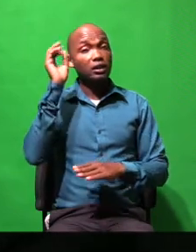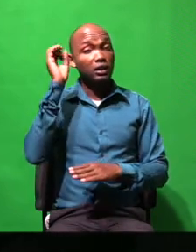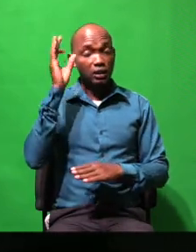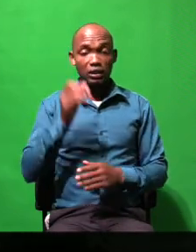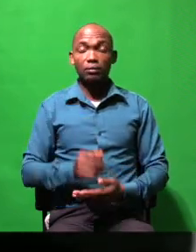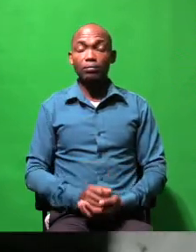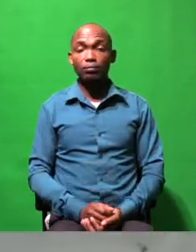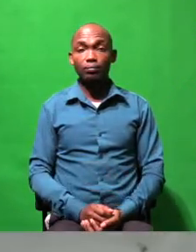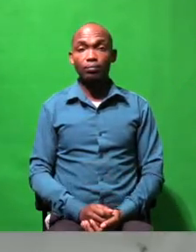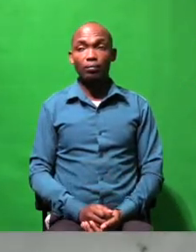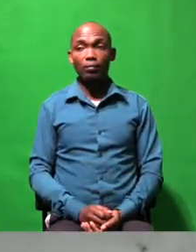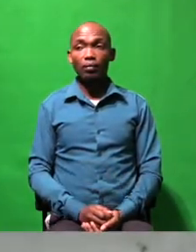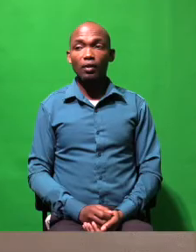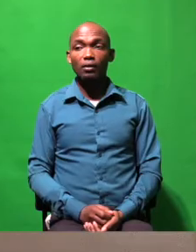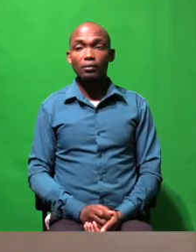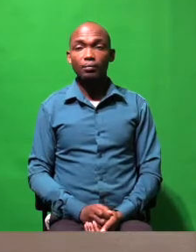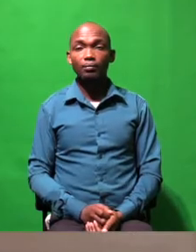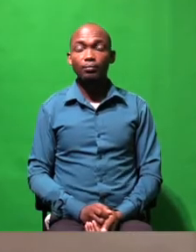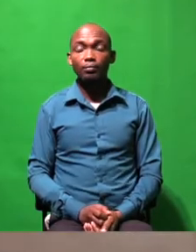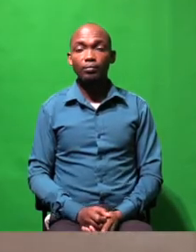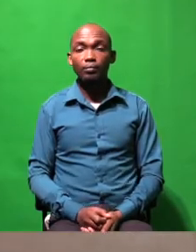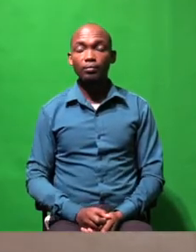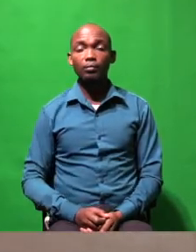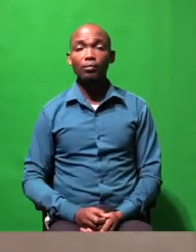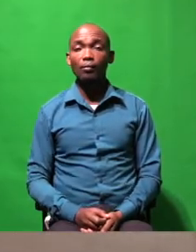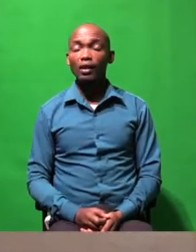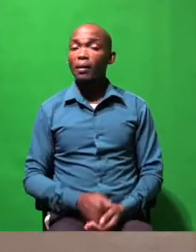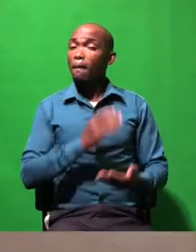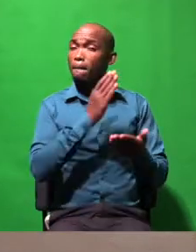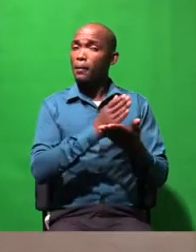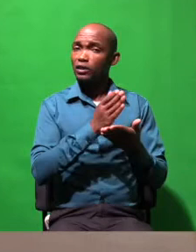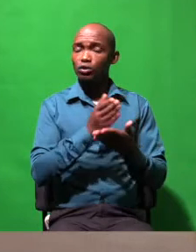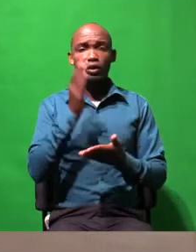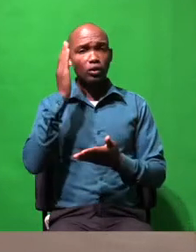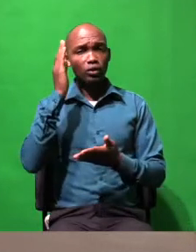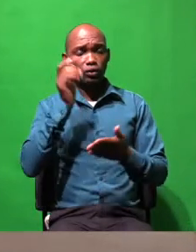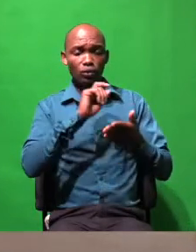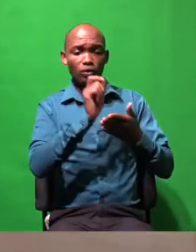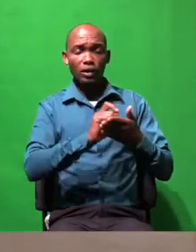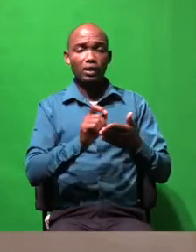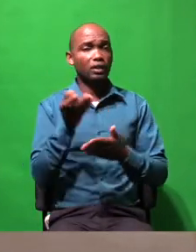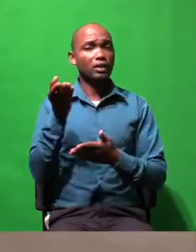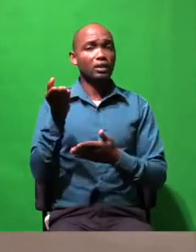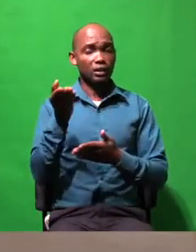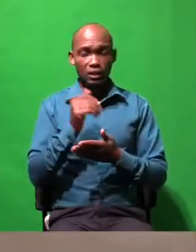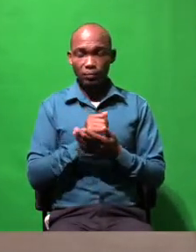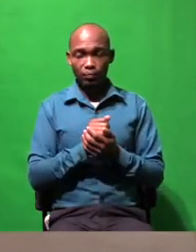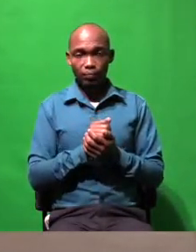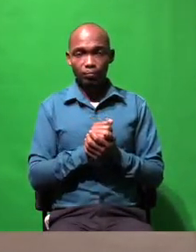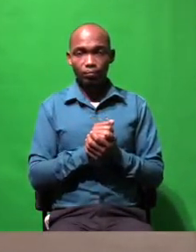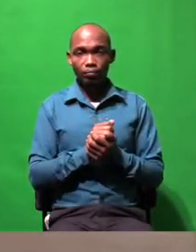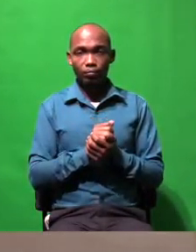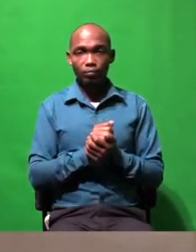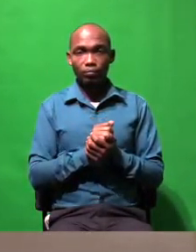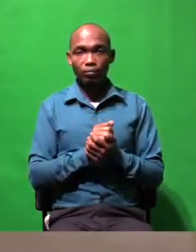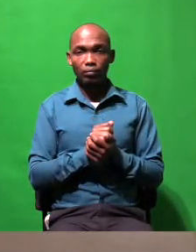together? Are we together, class? So make sure that you note these aspects. Let us